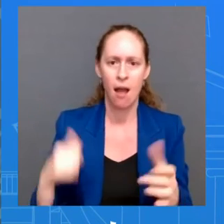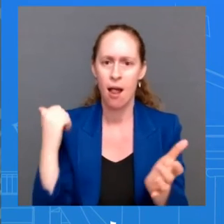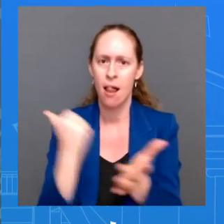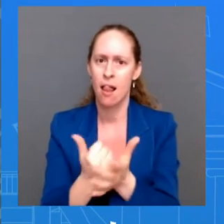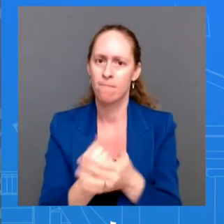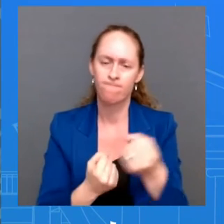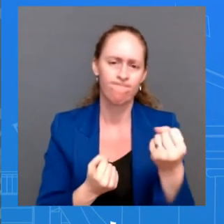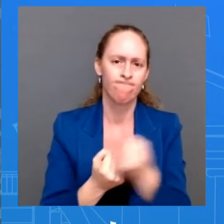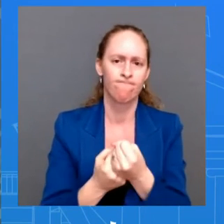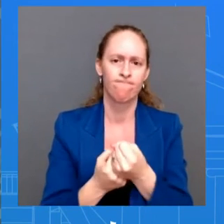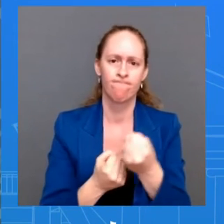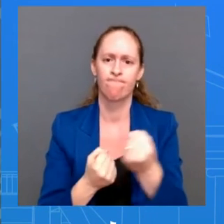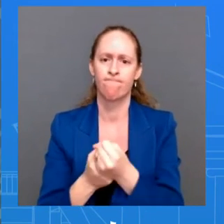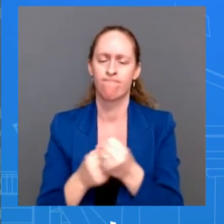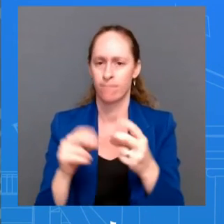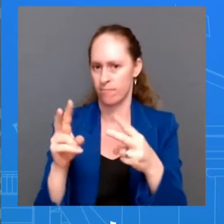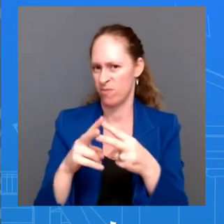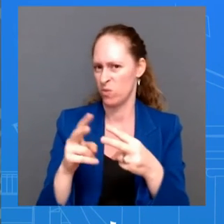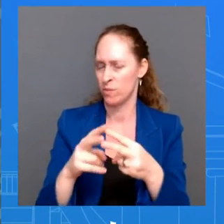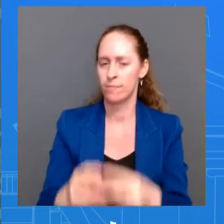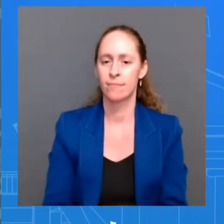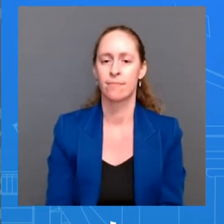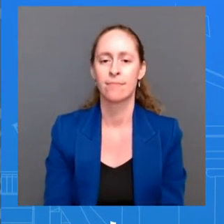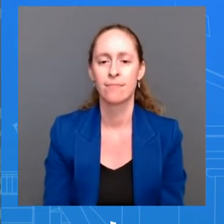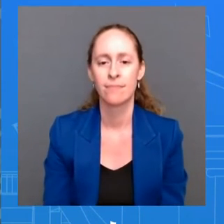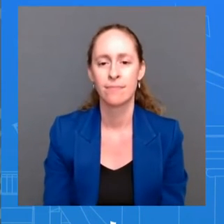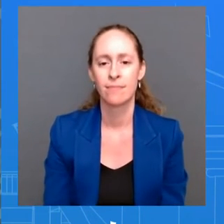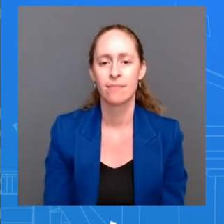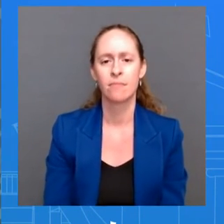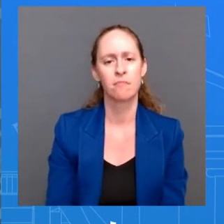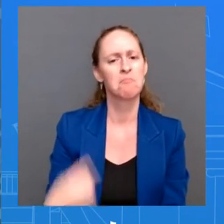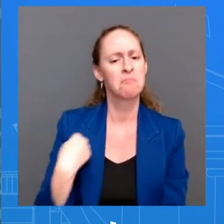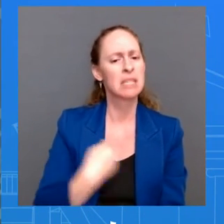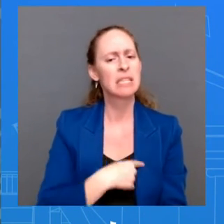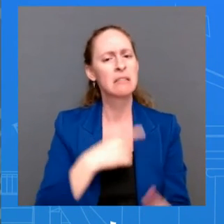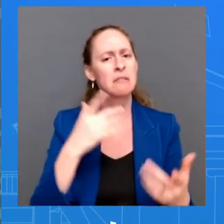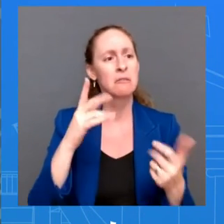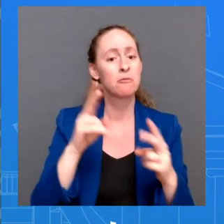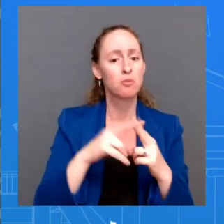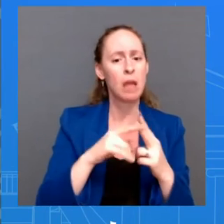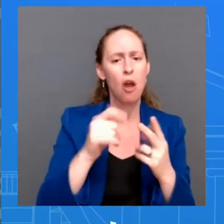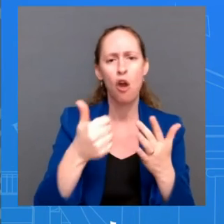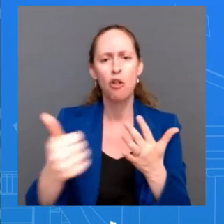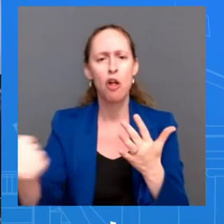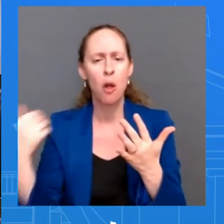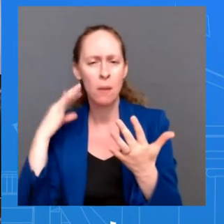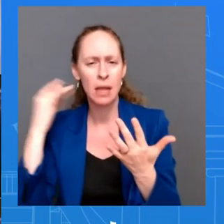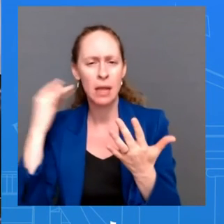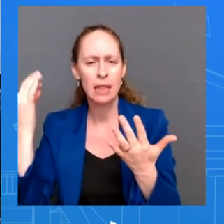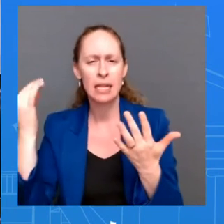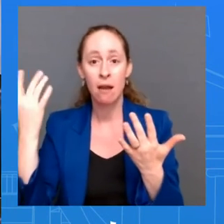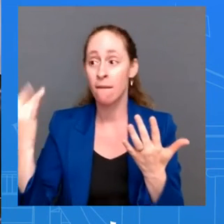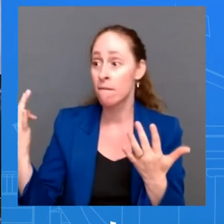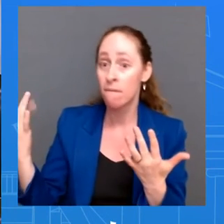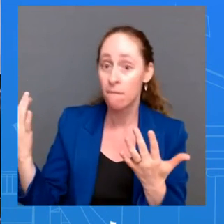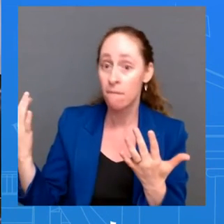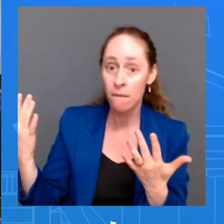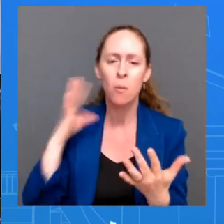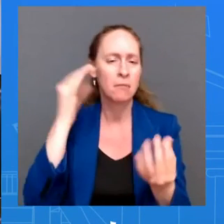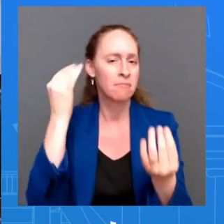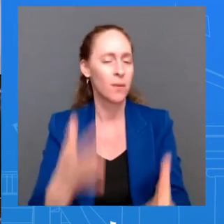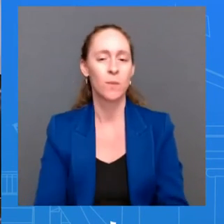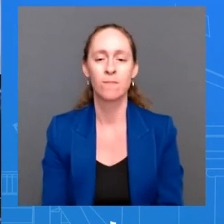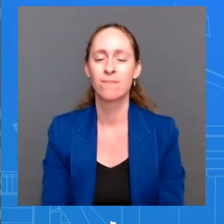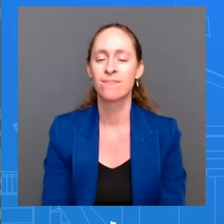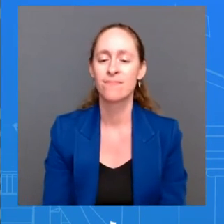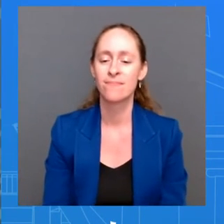else, everything's on the table, and we'll have more to share. But I'm going to leave that. Right now, whether an ombudsman is needed at HHS, for